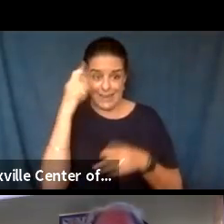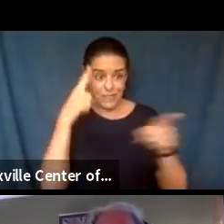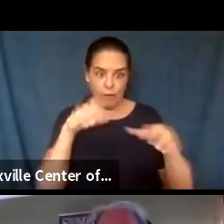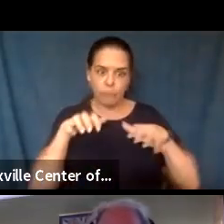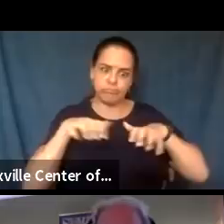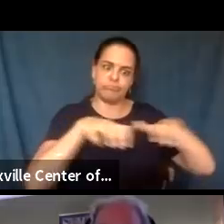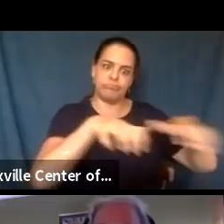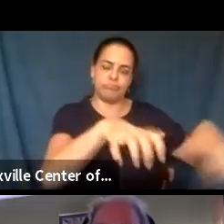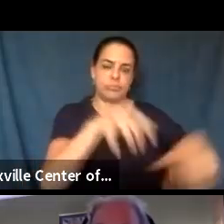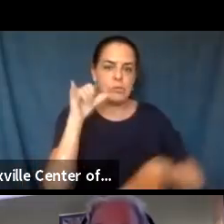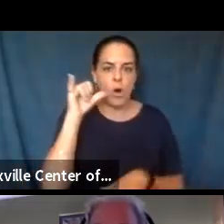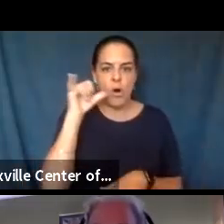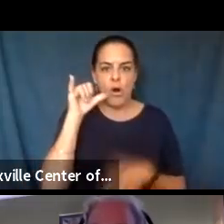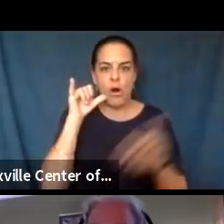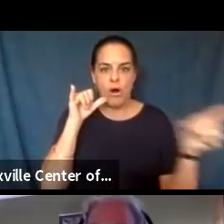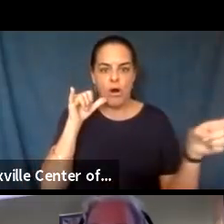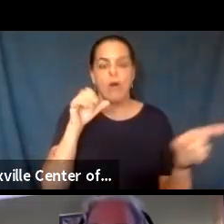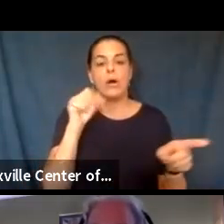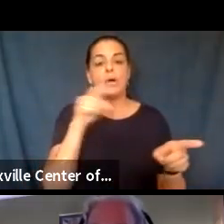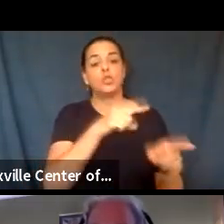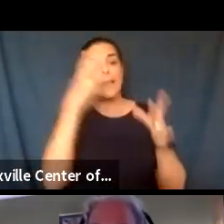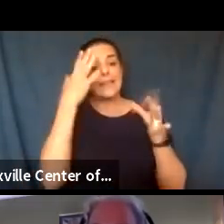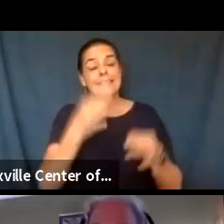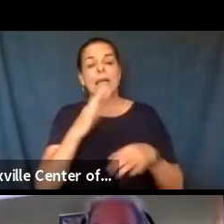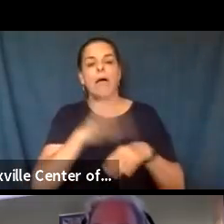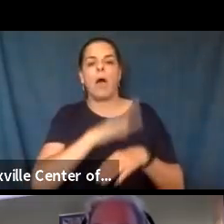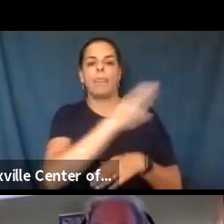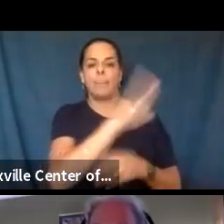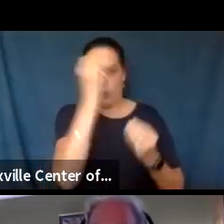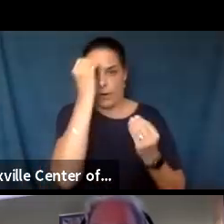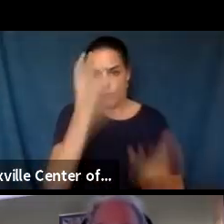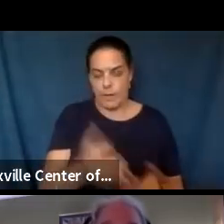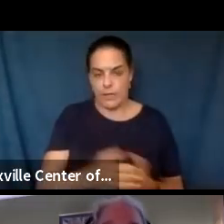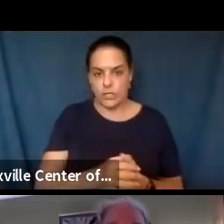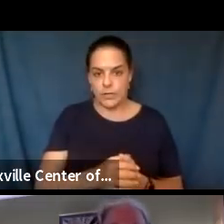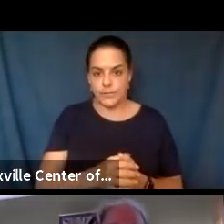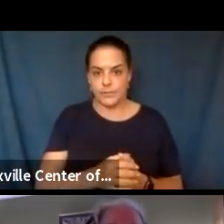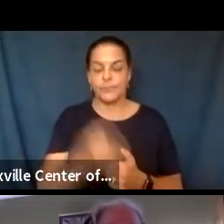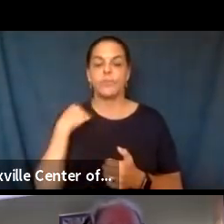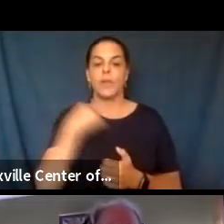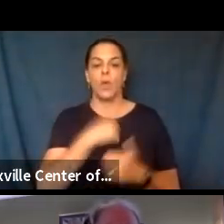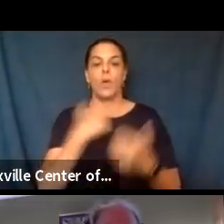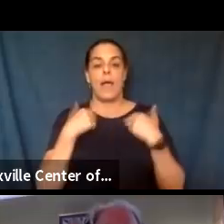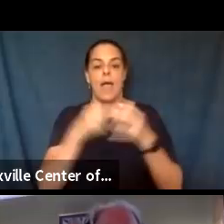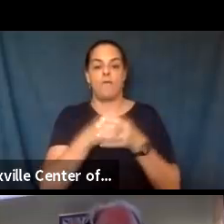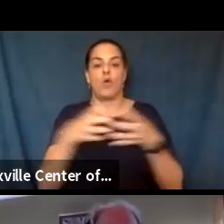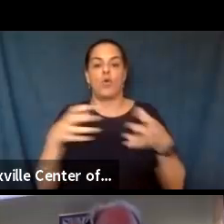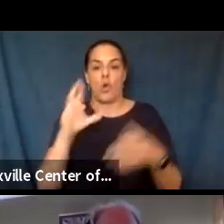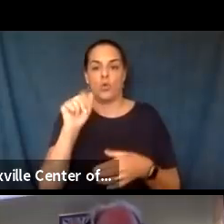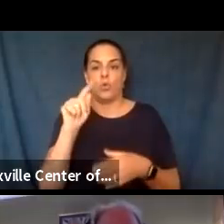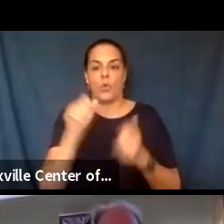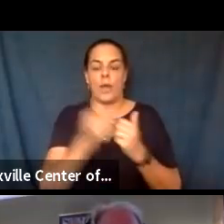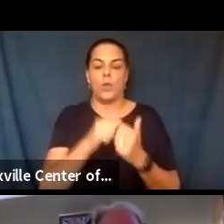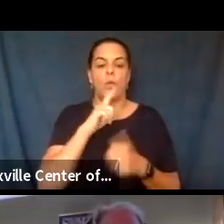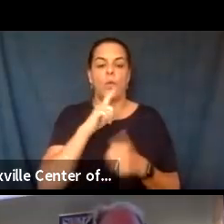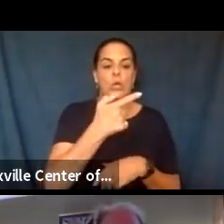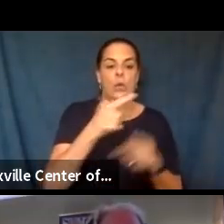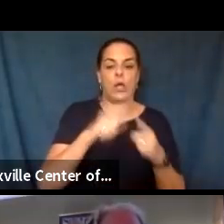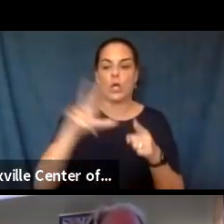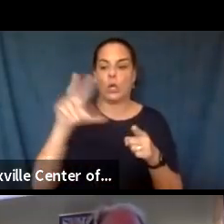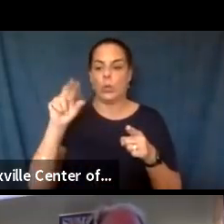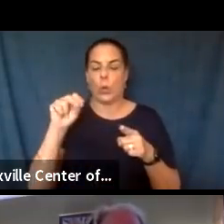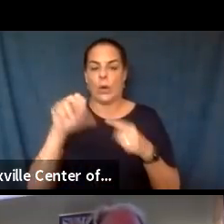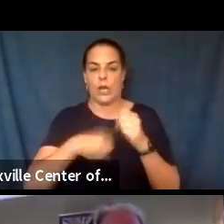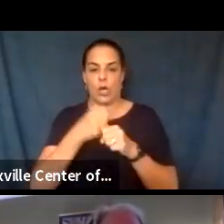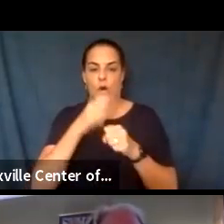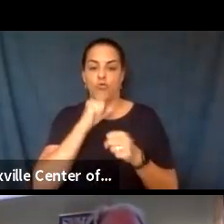And so they made that decision based on their data. Now we do have a growth rate in our 21 to 30-year-olds of over